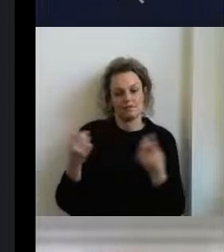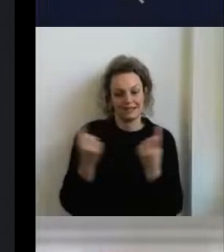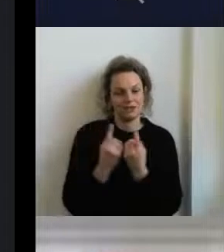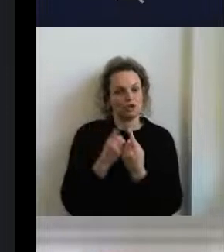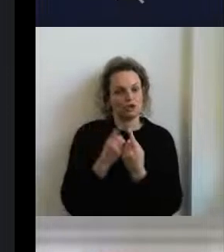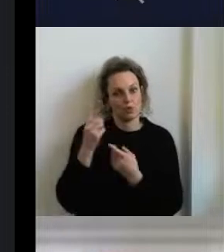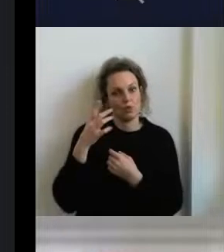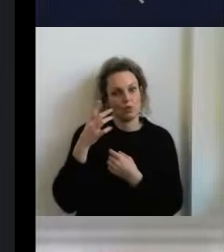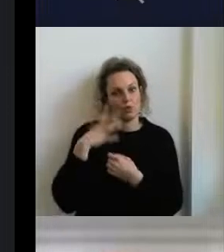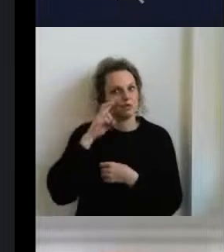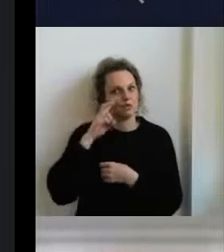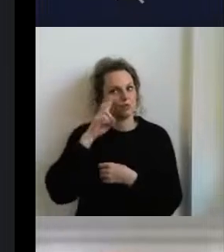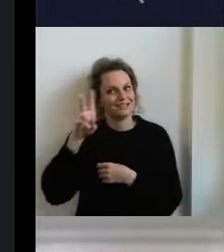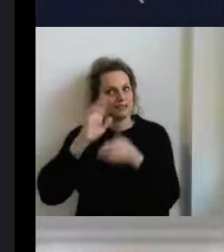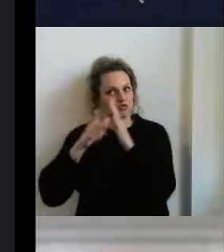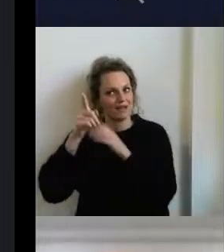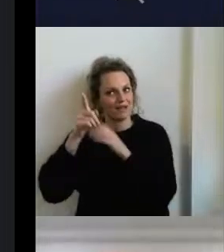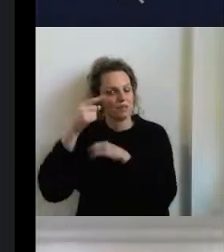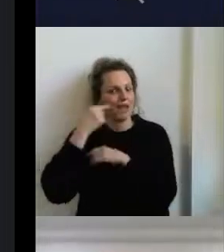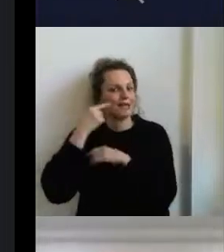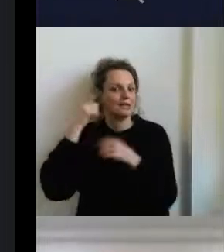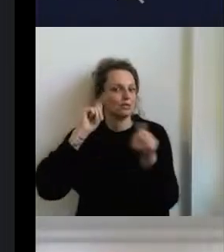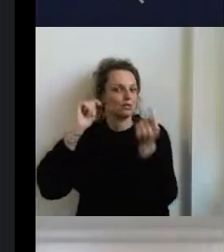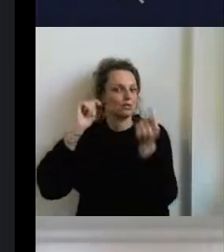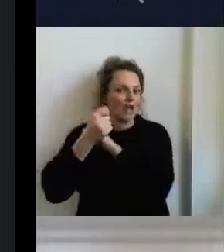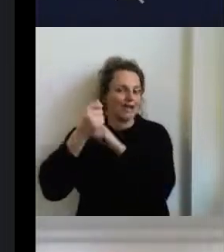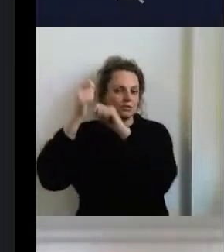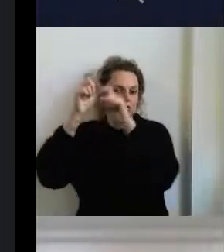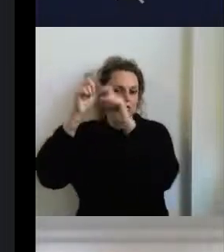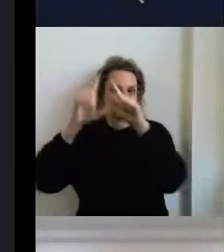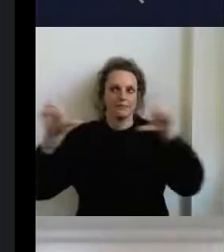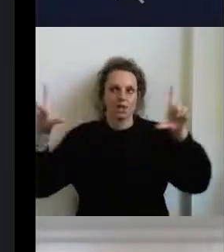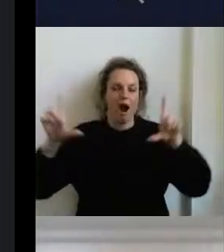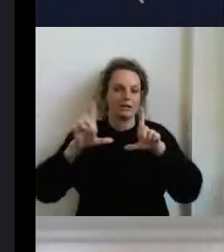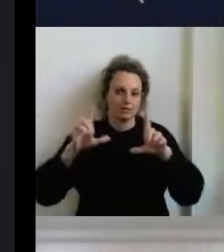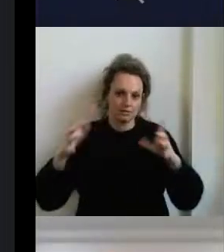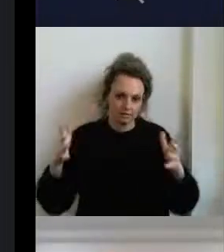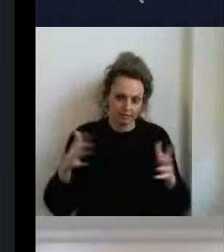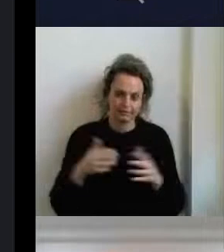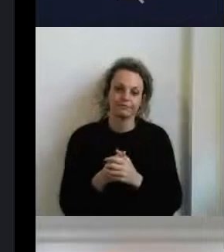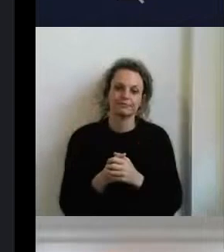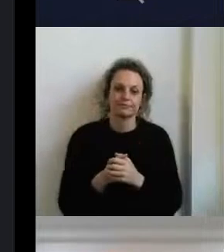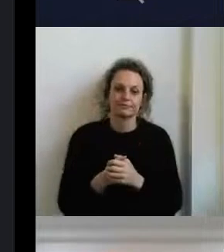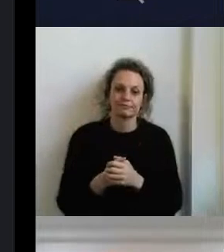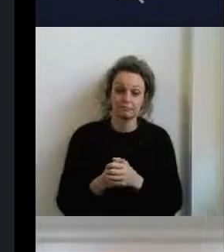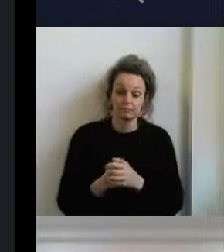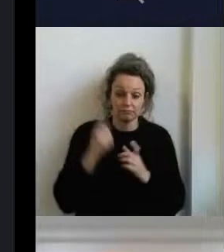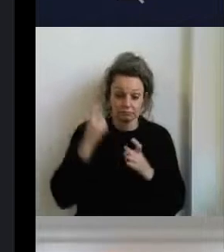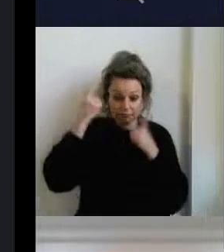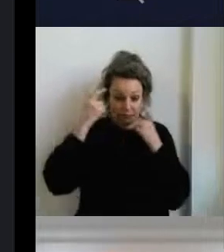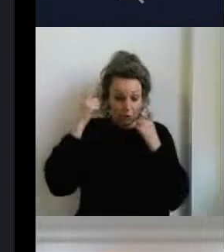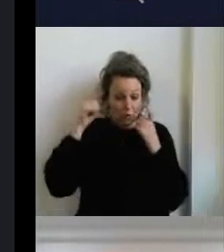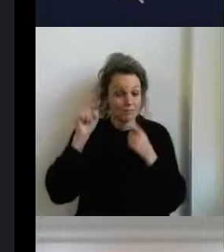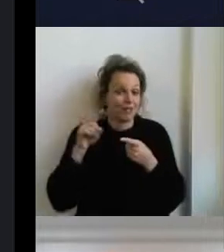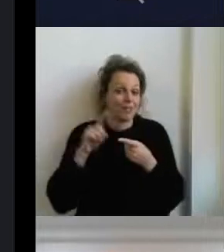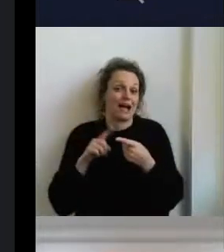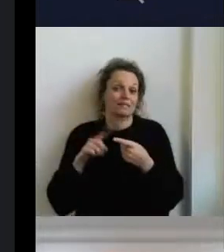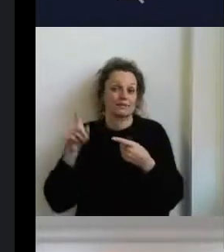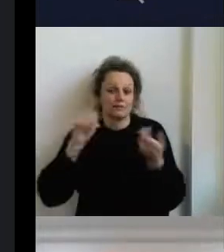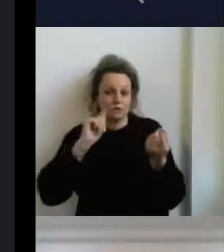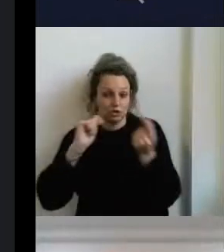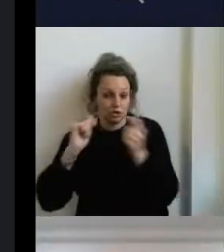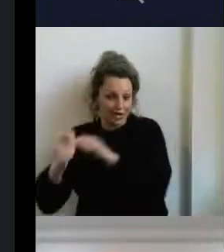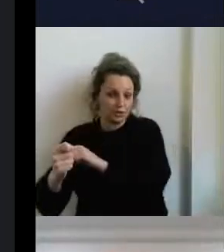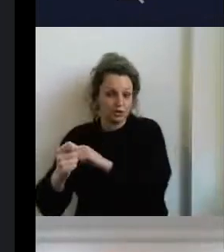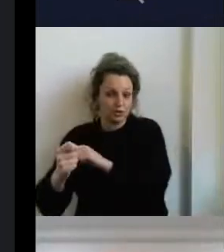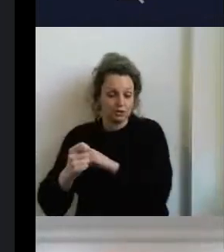getting, for a long, long time. And so these are things that we thought about as we went through and trying to redesign all